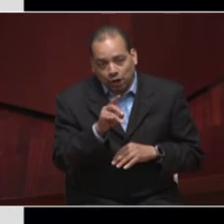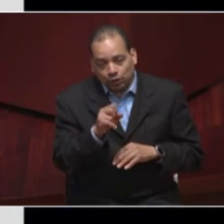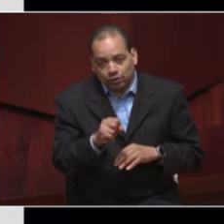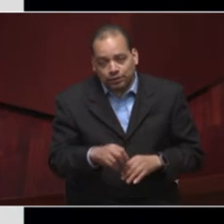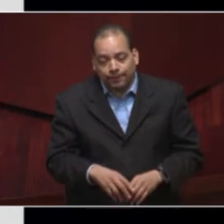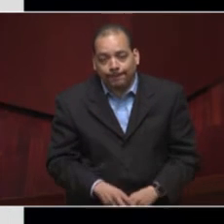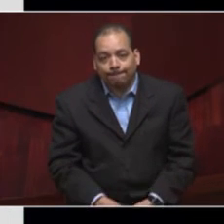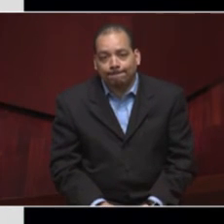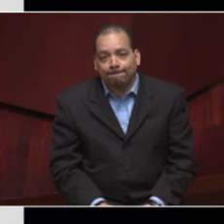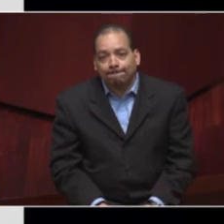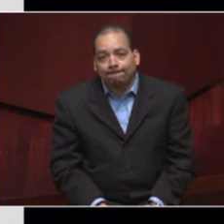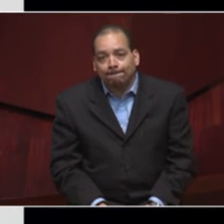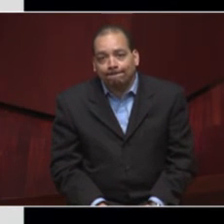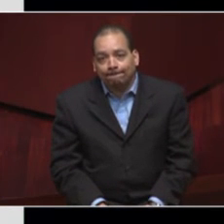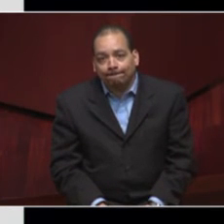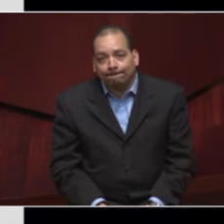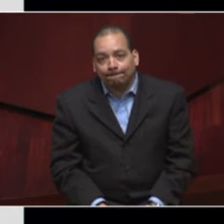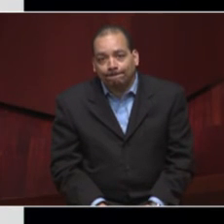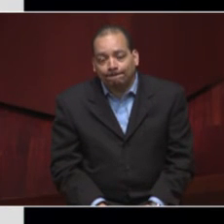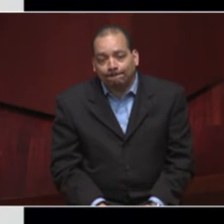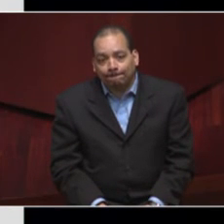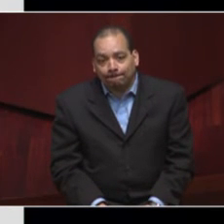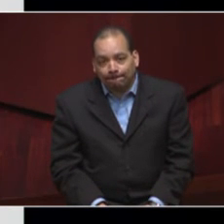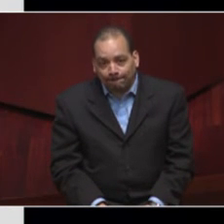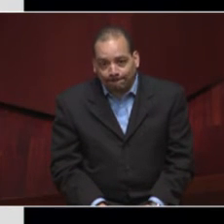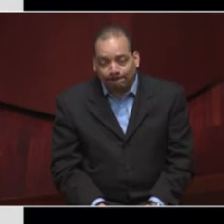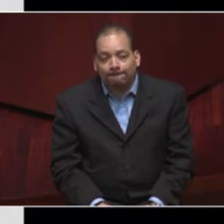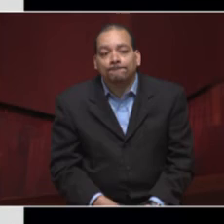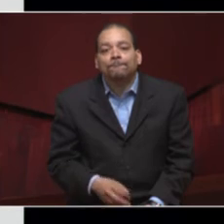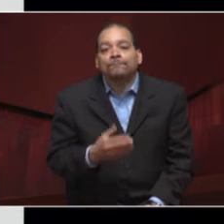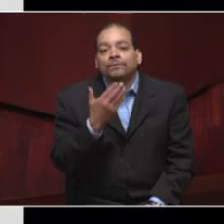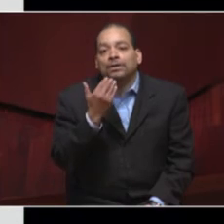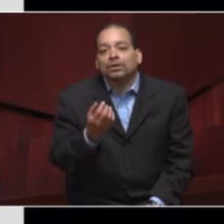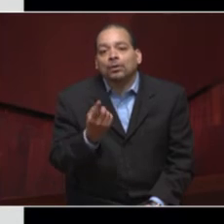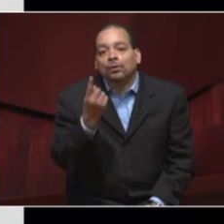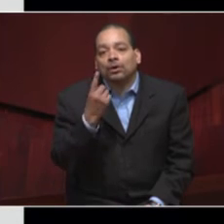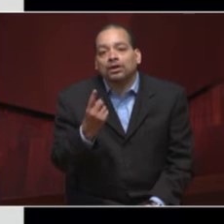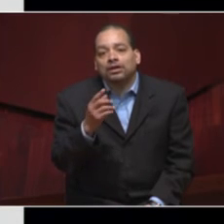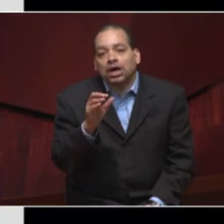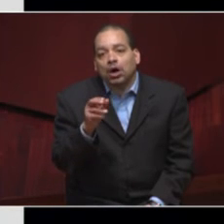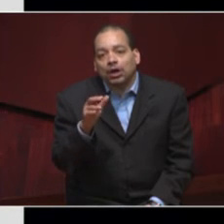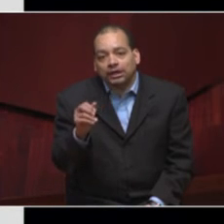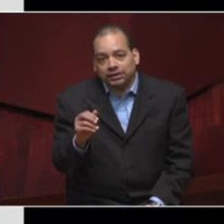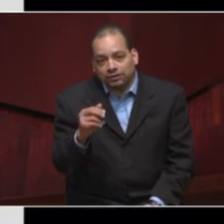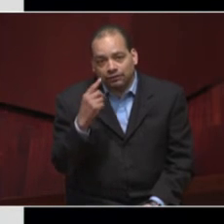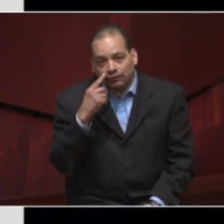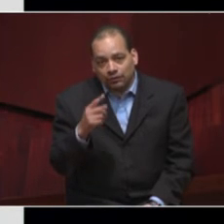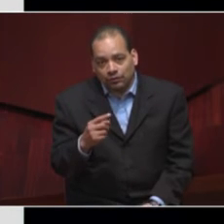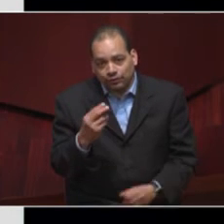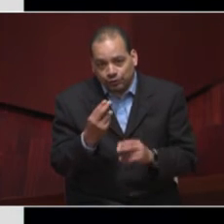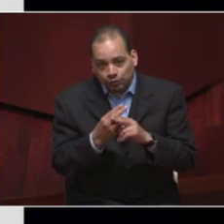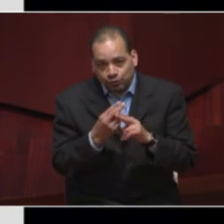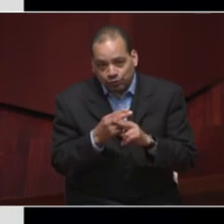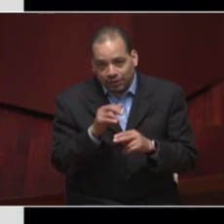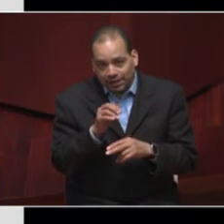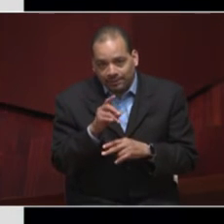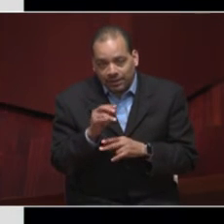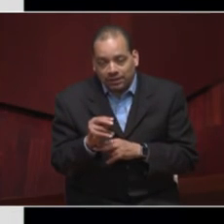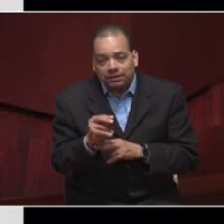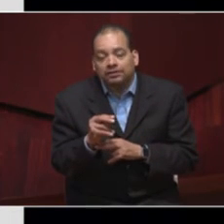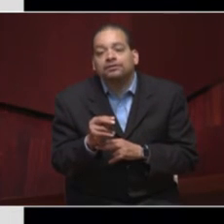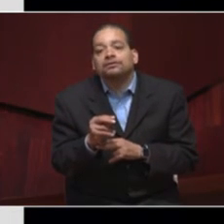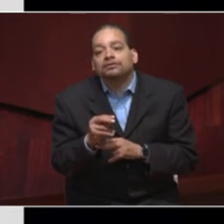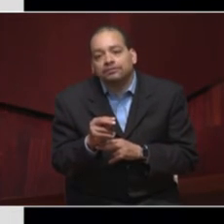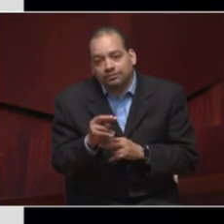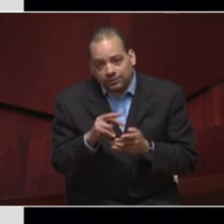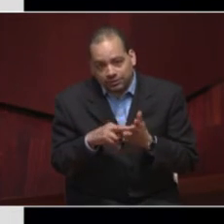earlier, on ARCIS via user administration and going portal only, we can do that for you. So that's why we're going to deploy